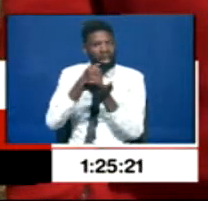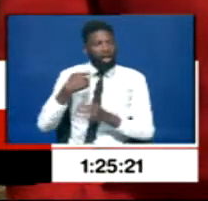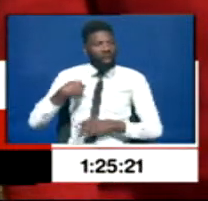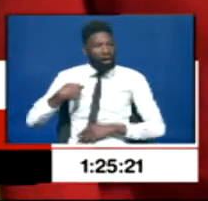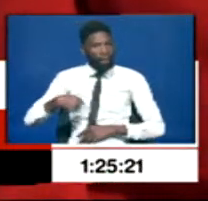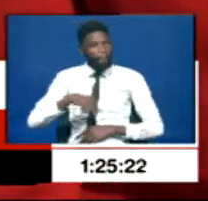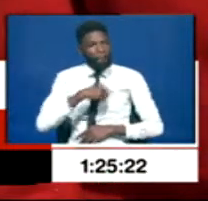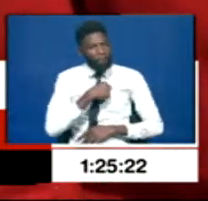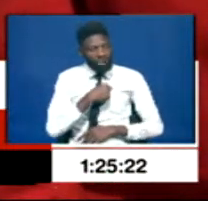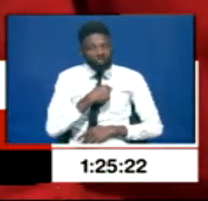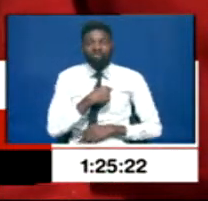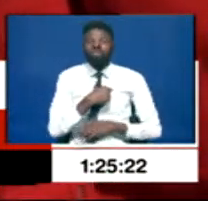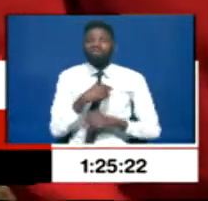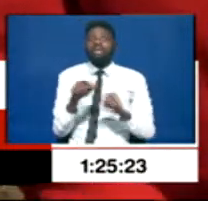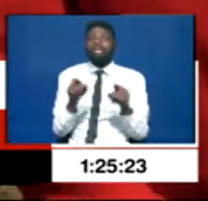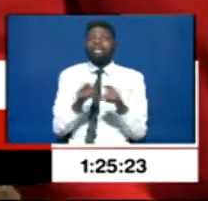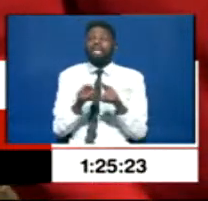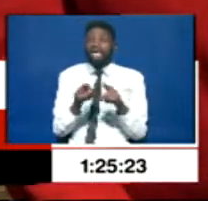give